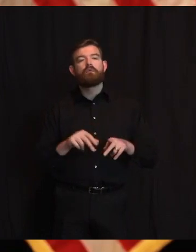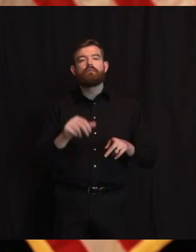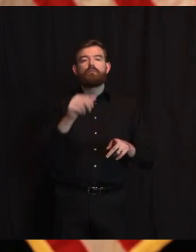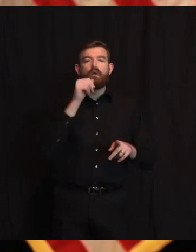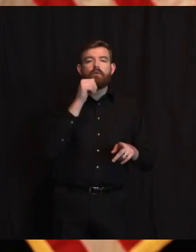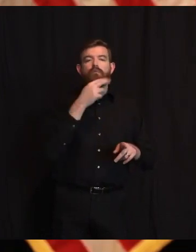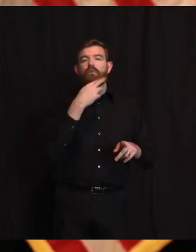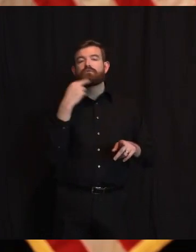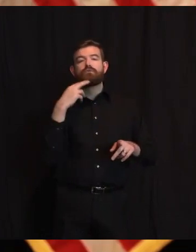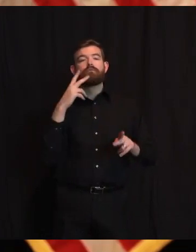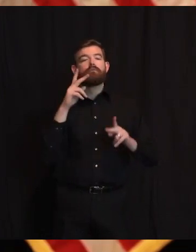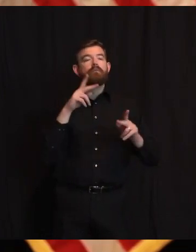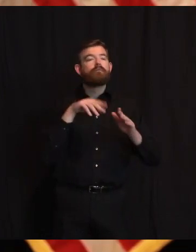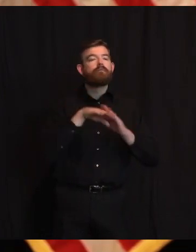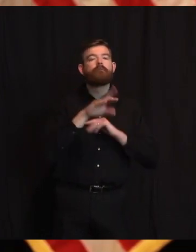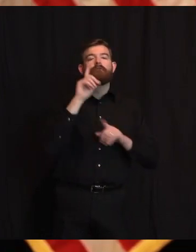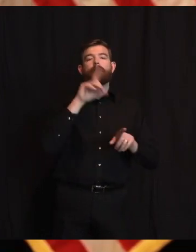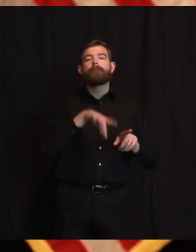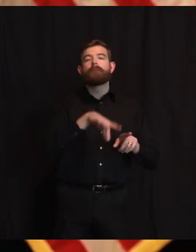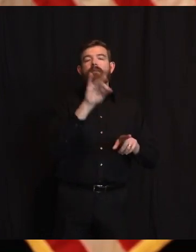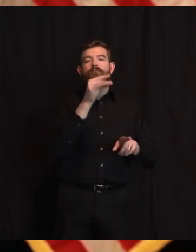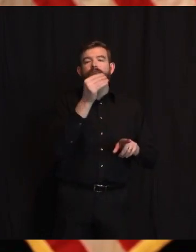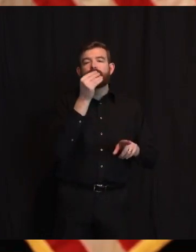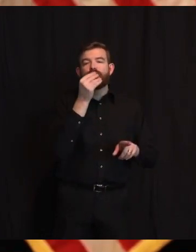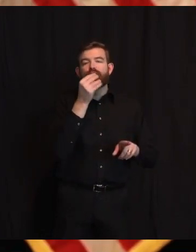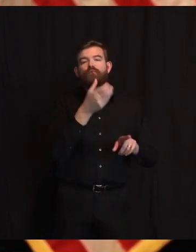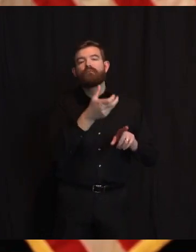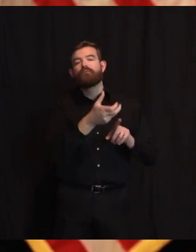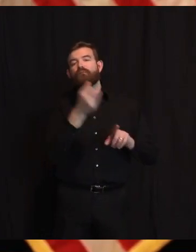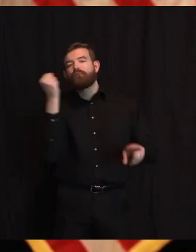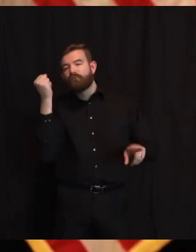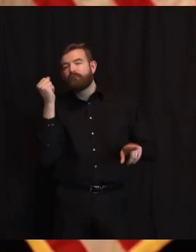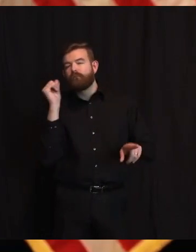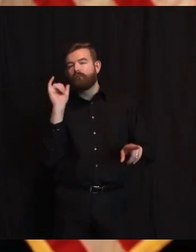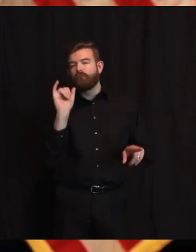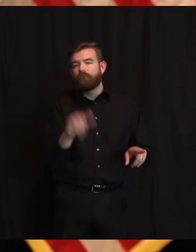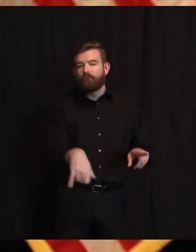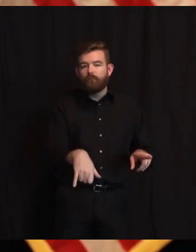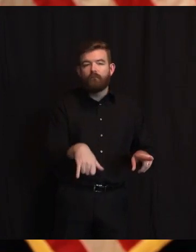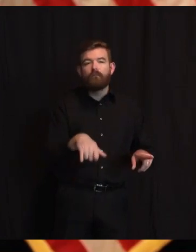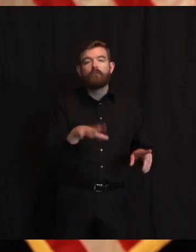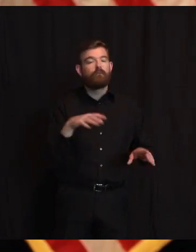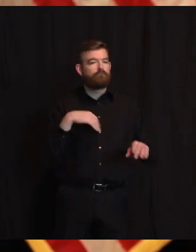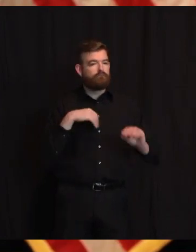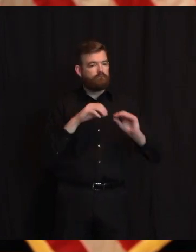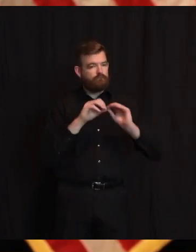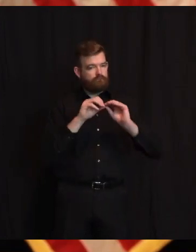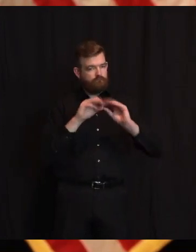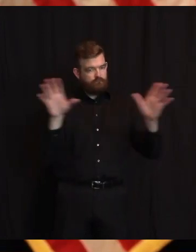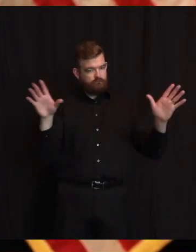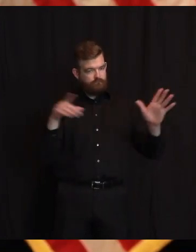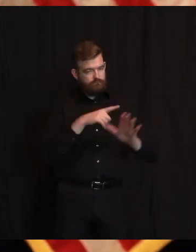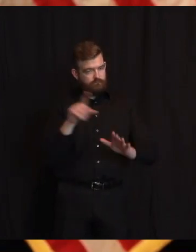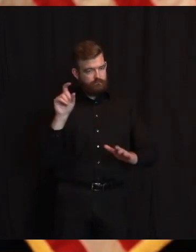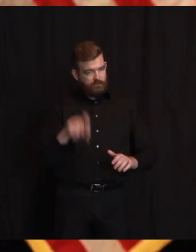a very clear mandate and a very clear set of principles we expect folks to operate under. We have